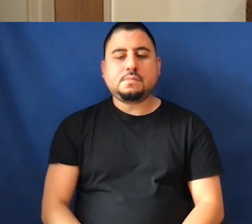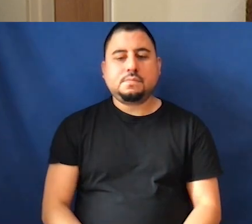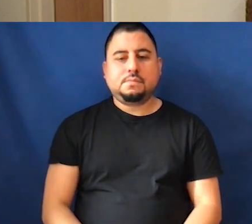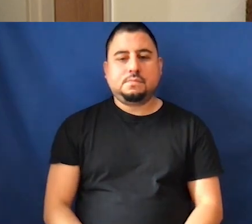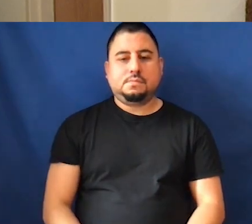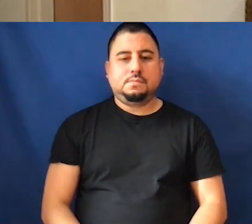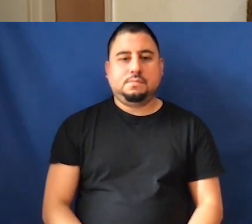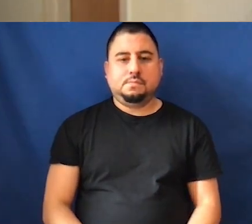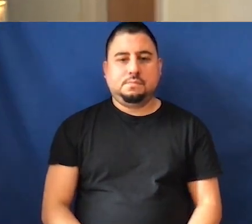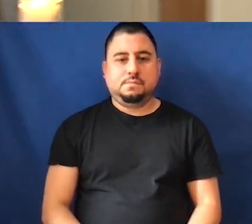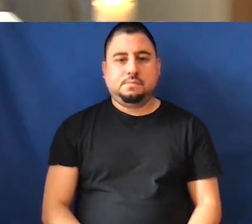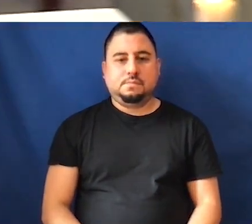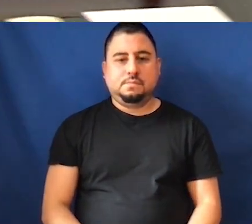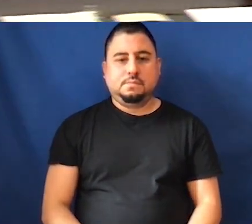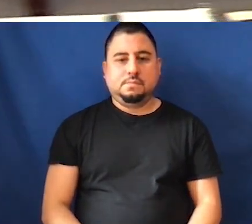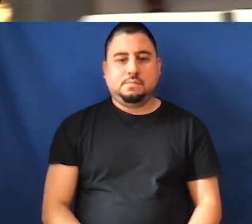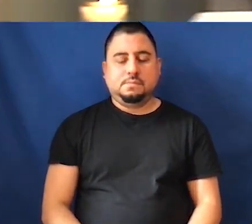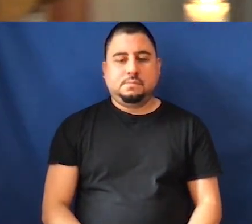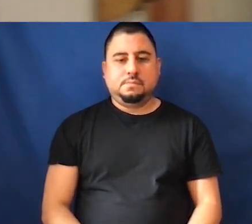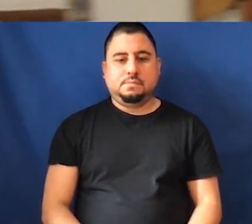Amen.